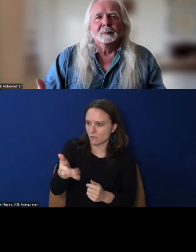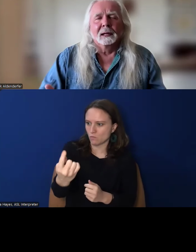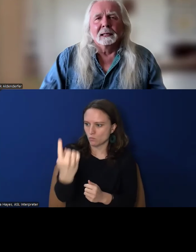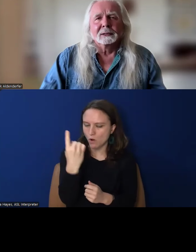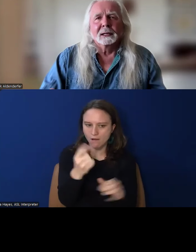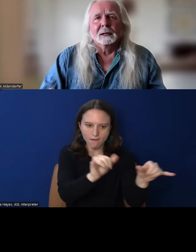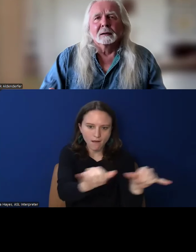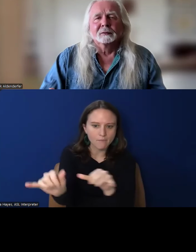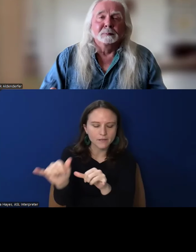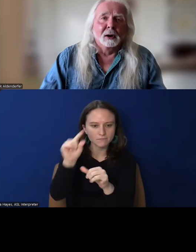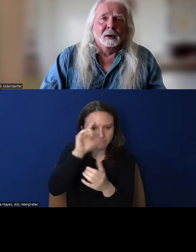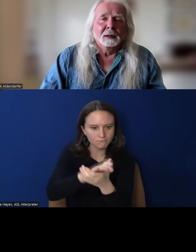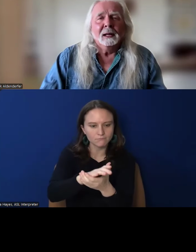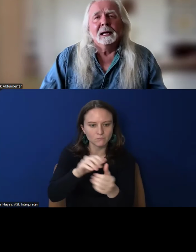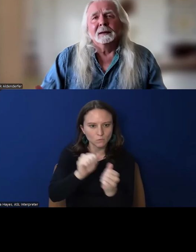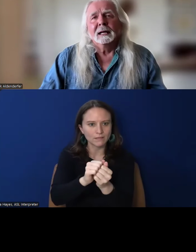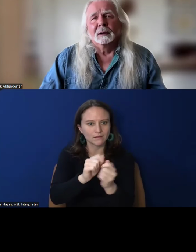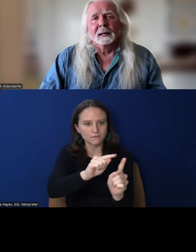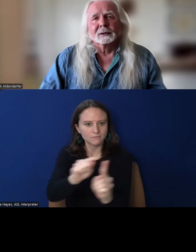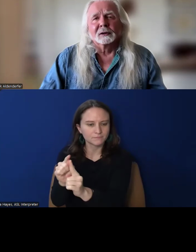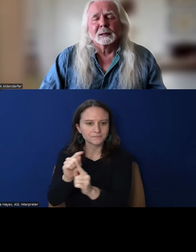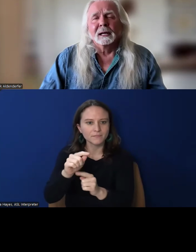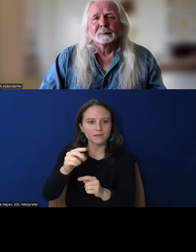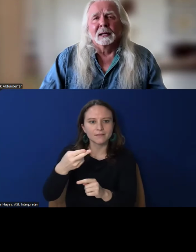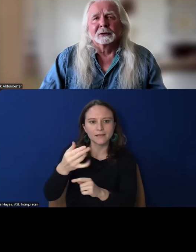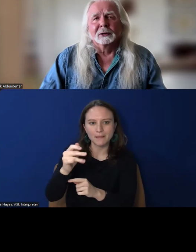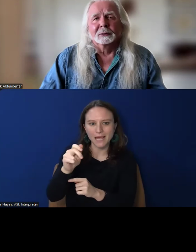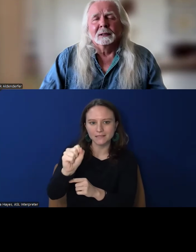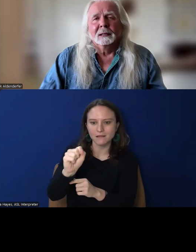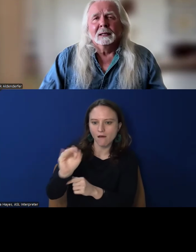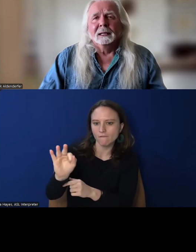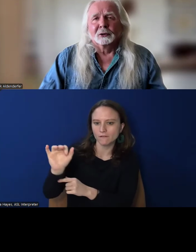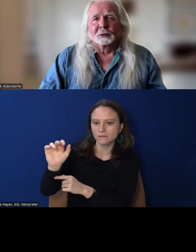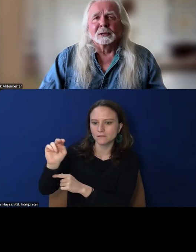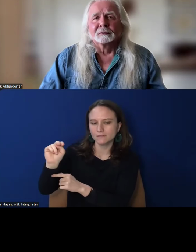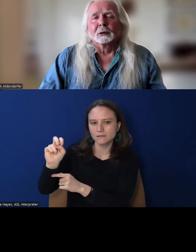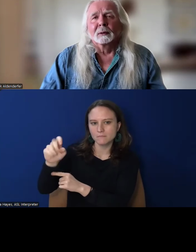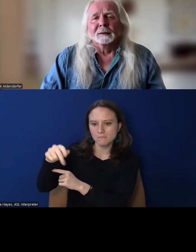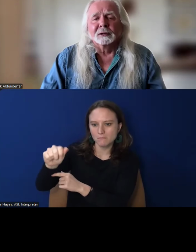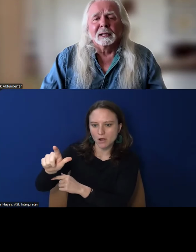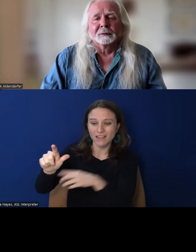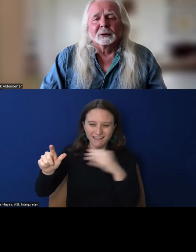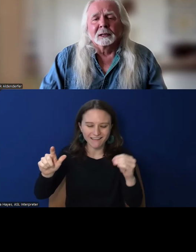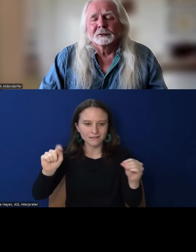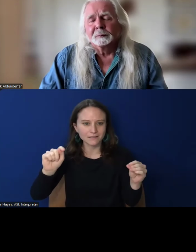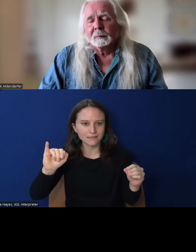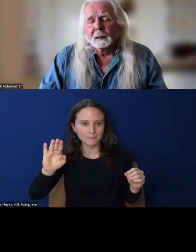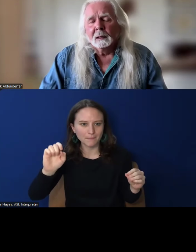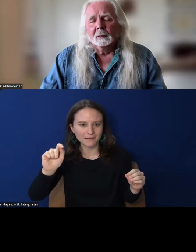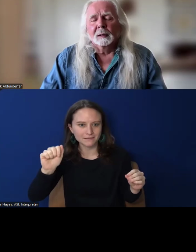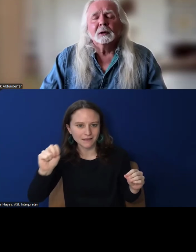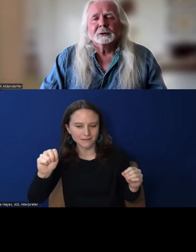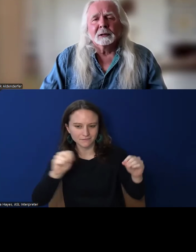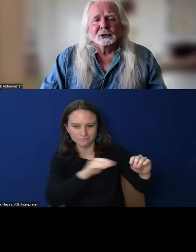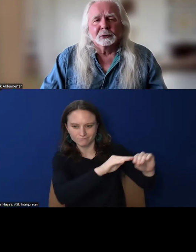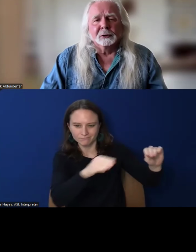the Himalayas of Nepal and the Himalayas of the Tibetan Plateau in terms of their beliefs in the afterlife?